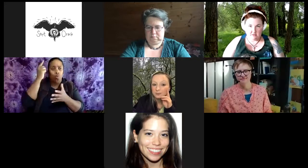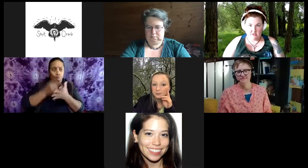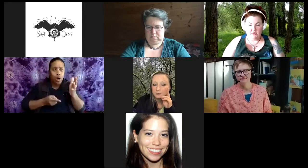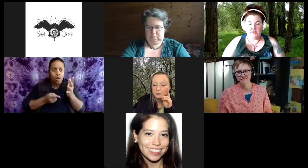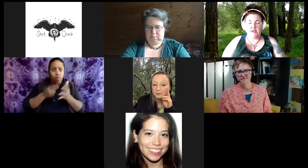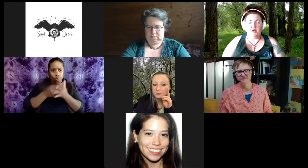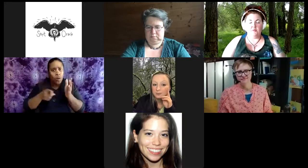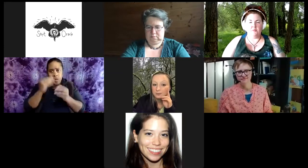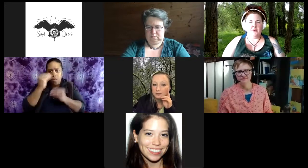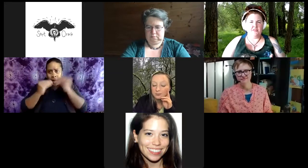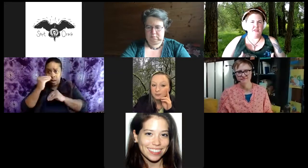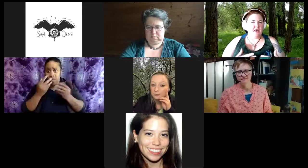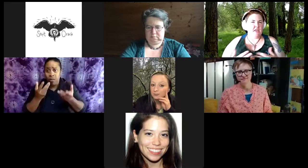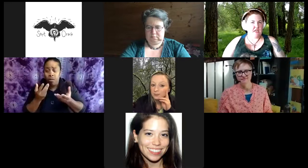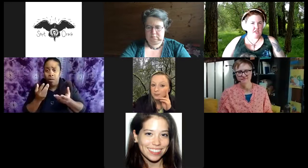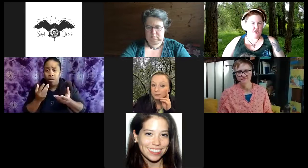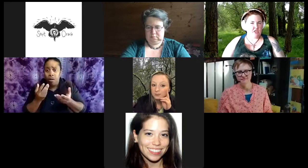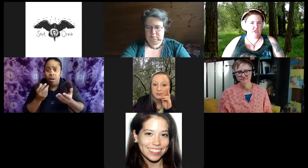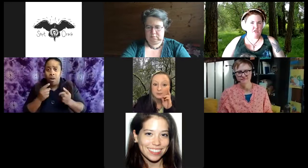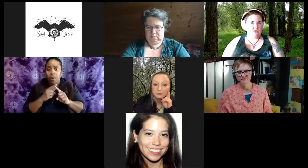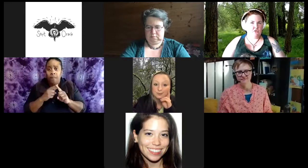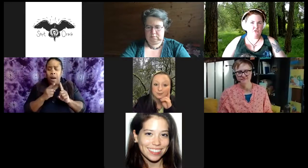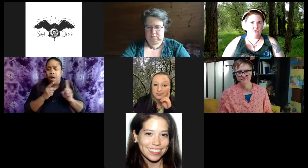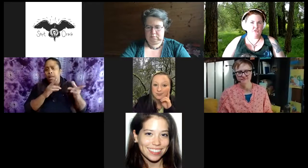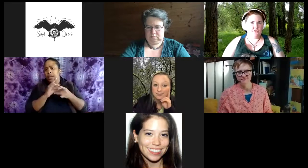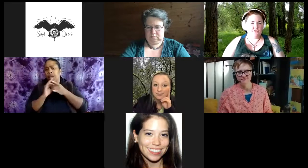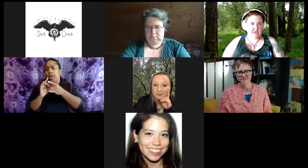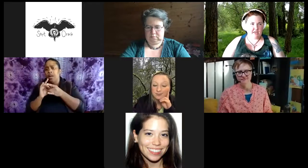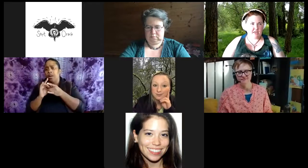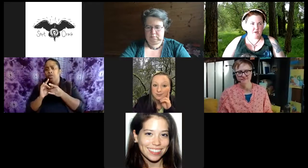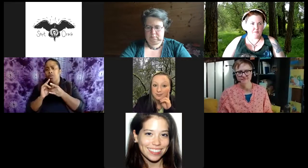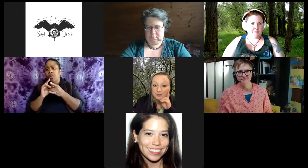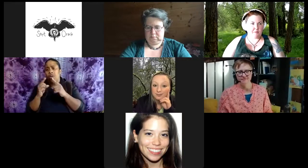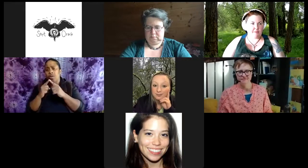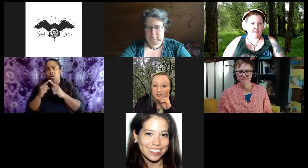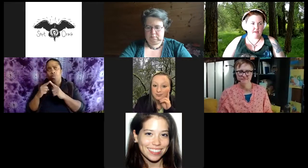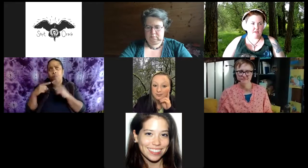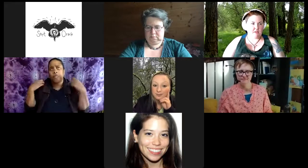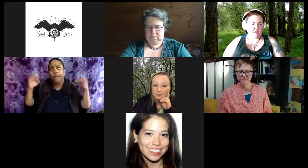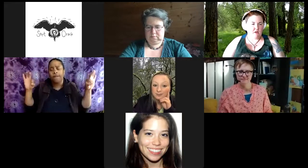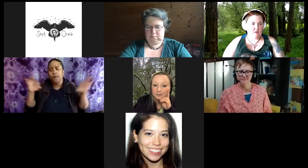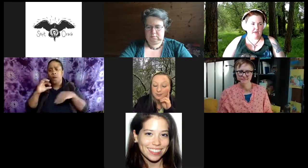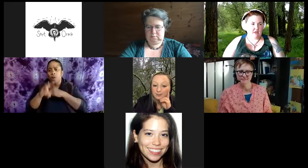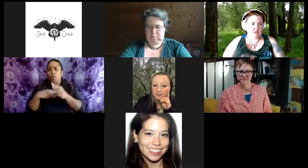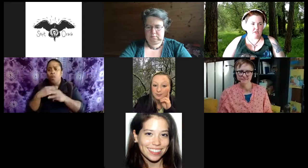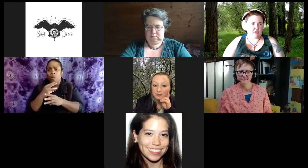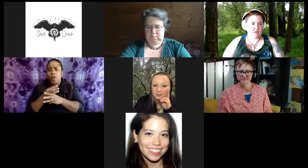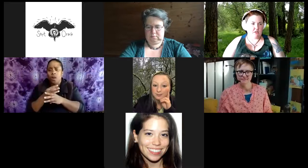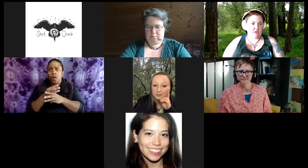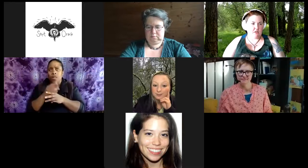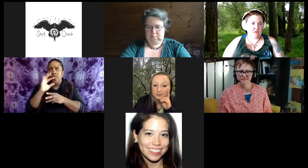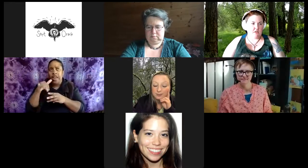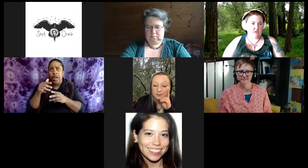consuming. But the connection to the Fae is all